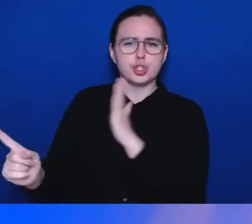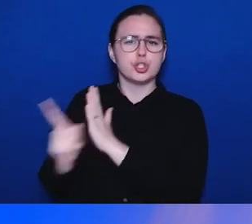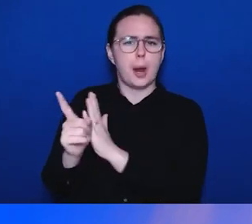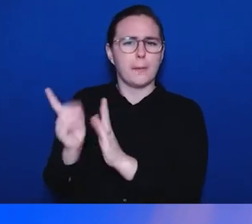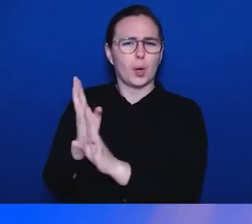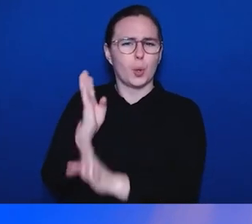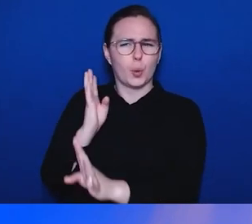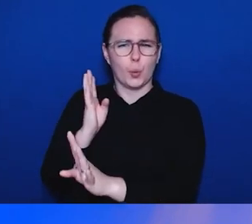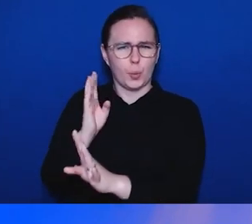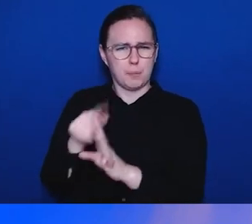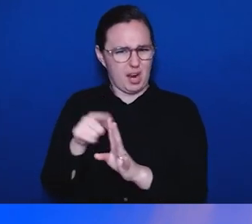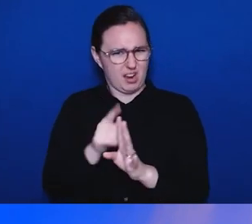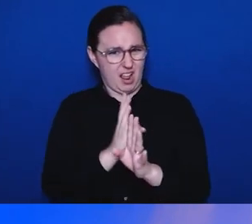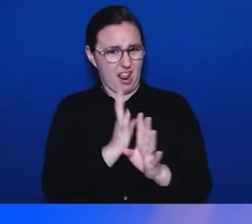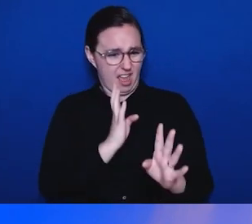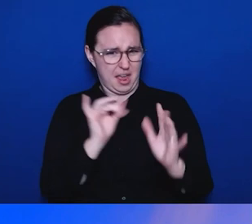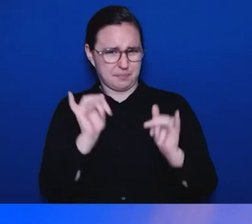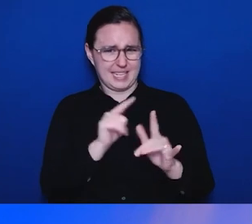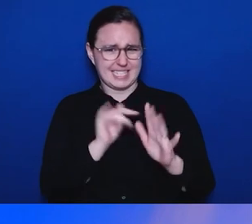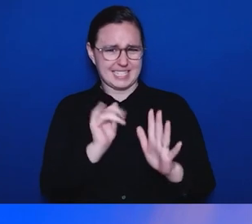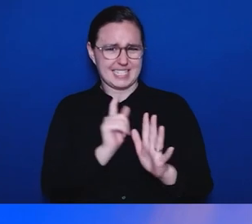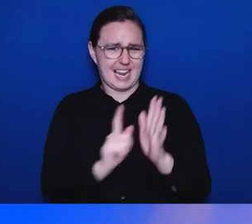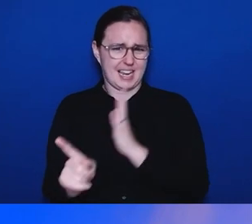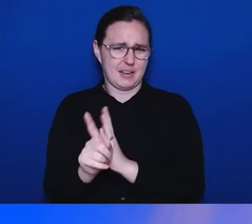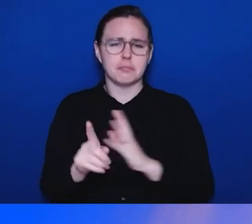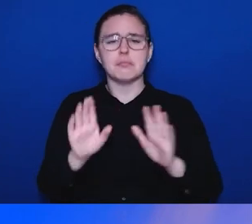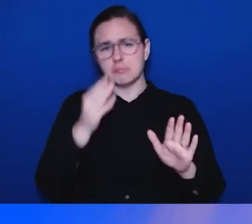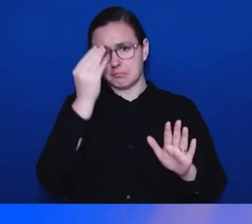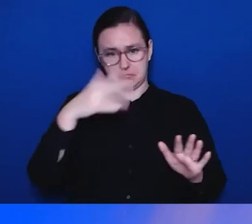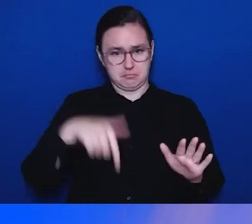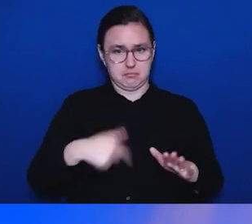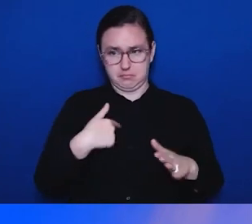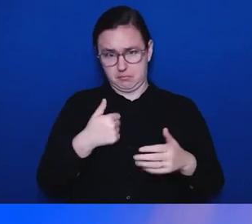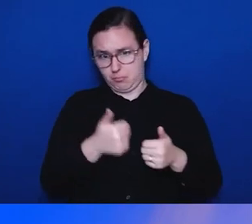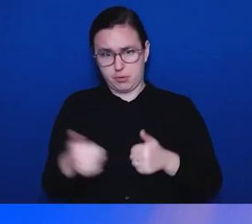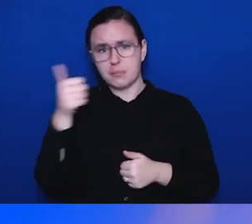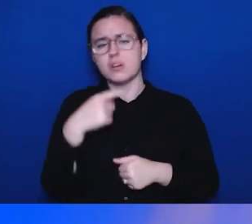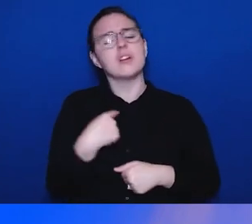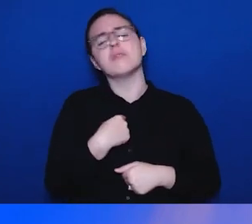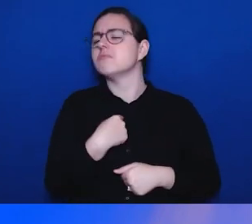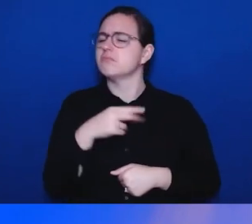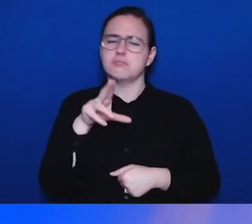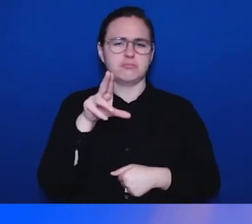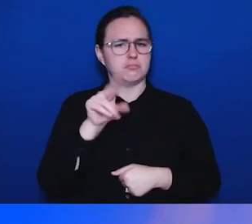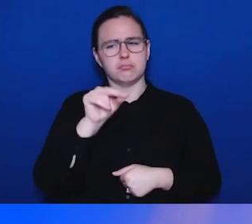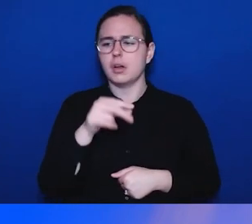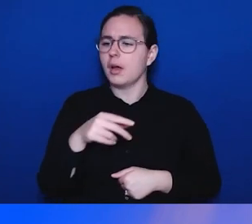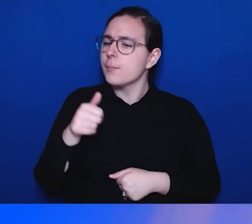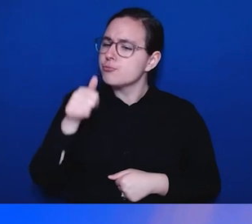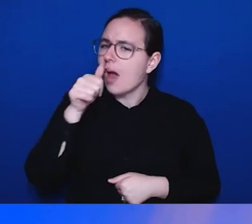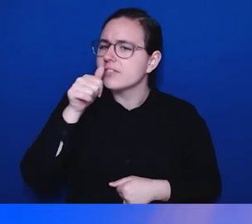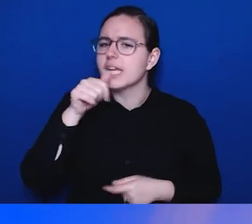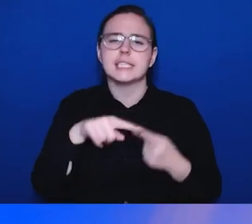their way to the front of the line. Of course, that doesn't solve the line. That just changes who's at the front of the line. As your premier, I reject that